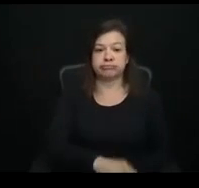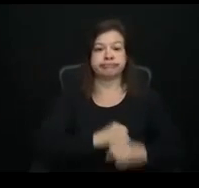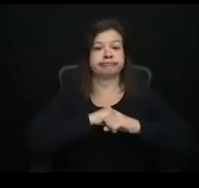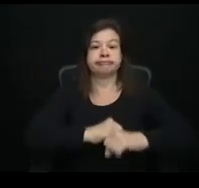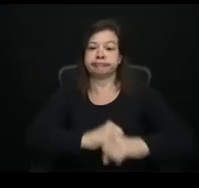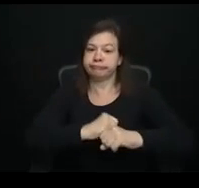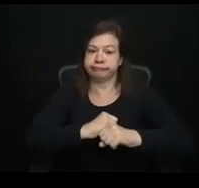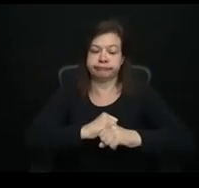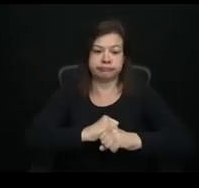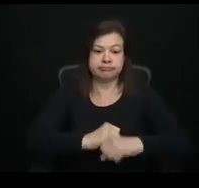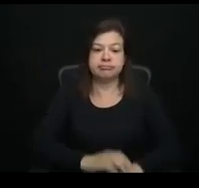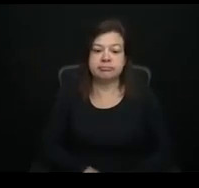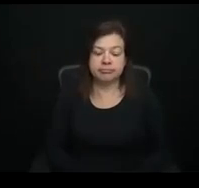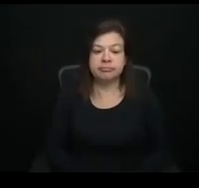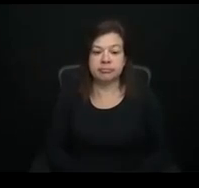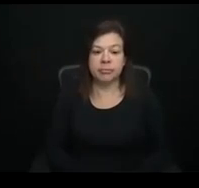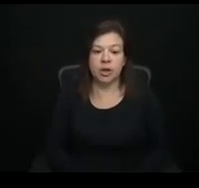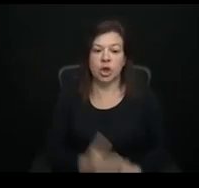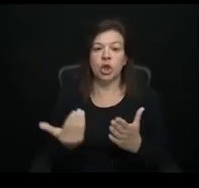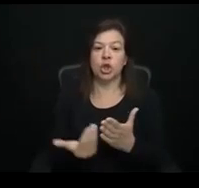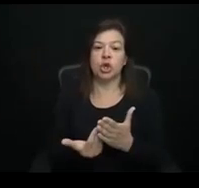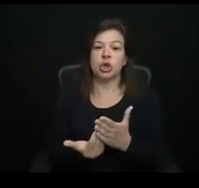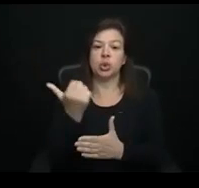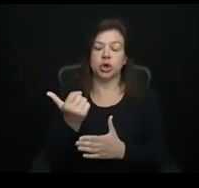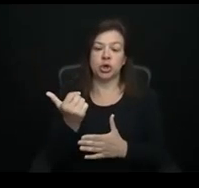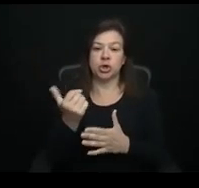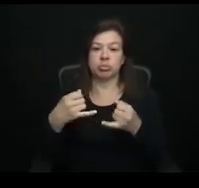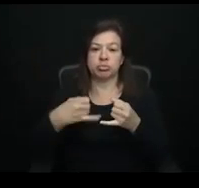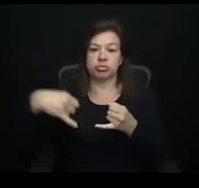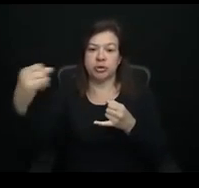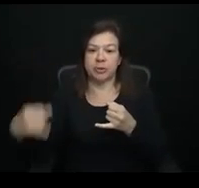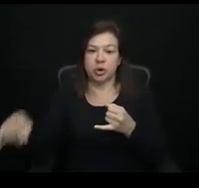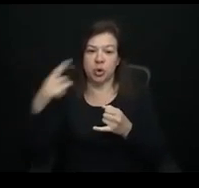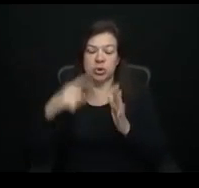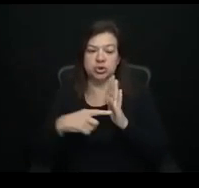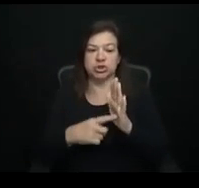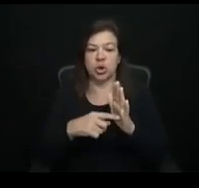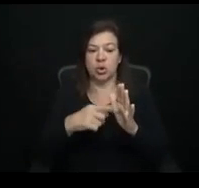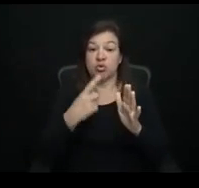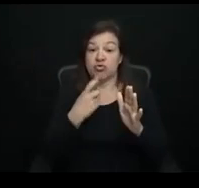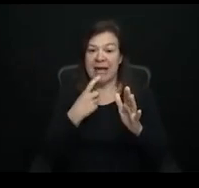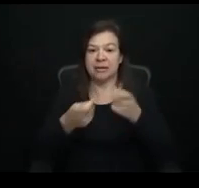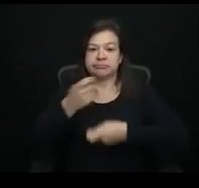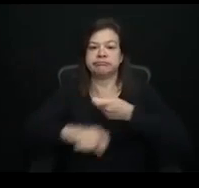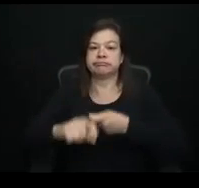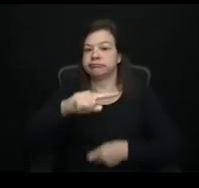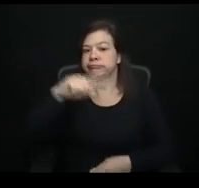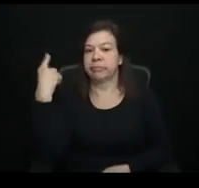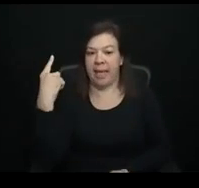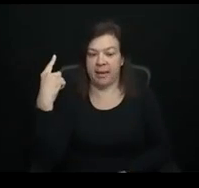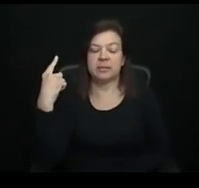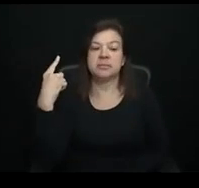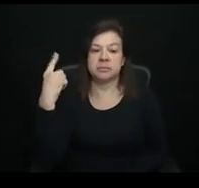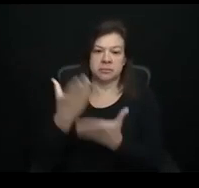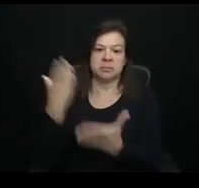now, the newest perimeter will show that that's been burned out, and within a few days we'll likely turn that line black to show that it's